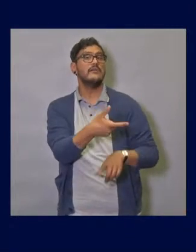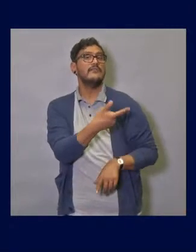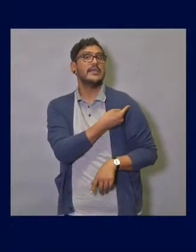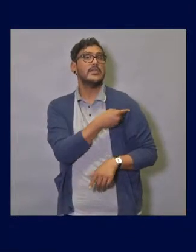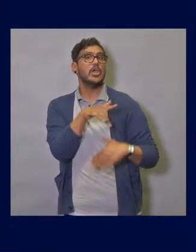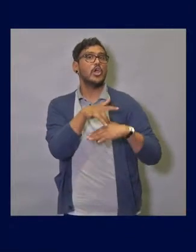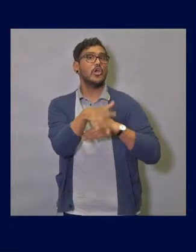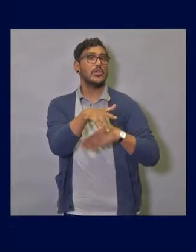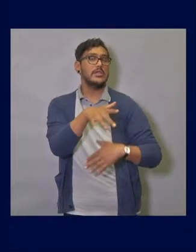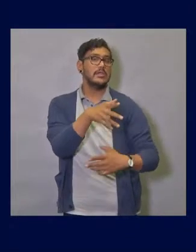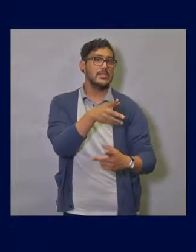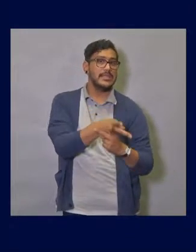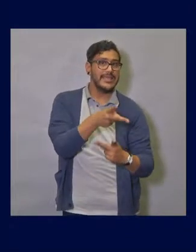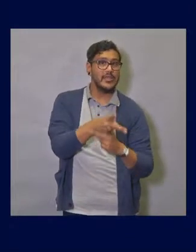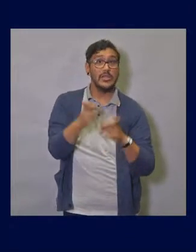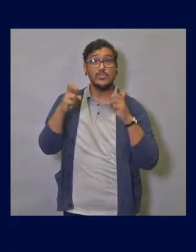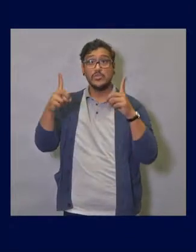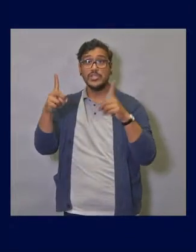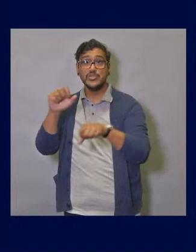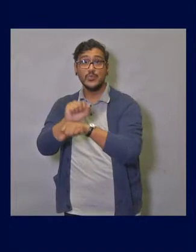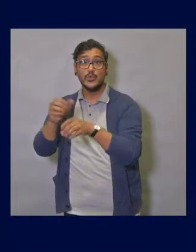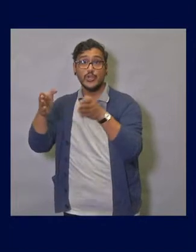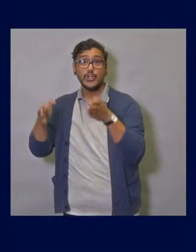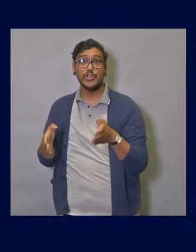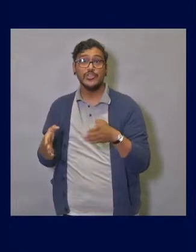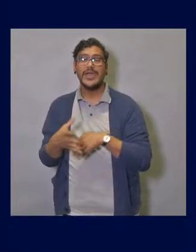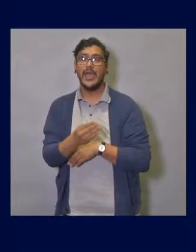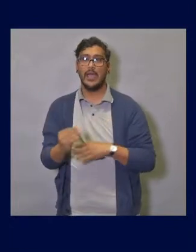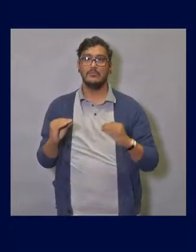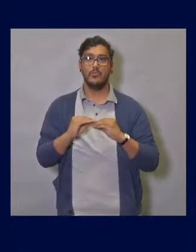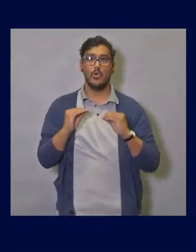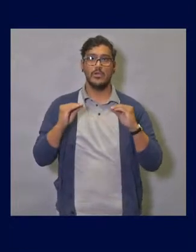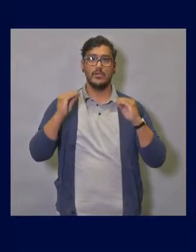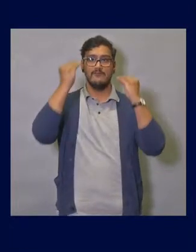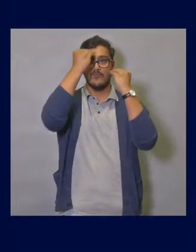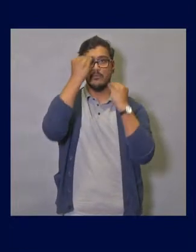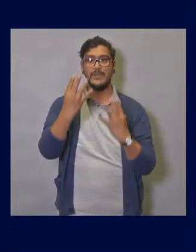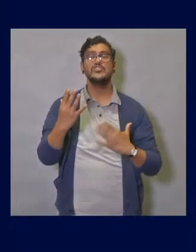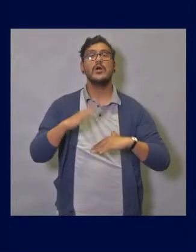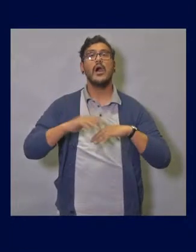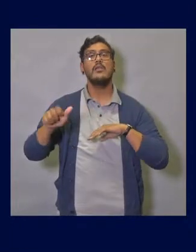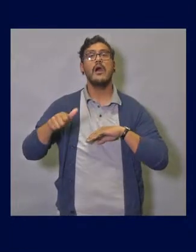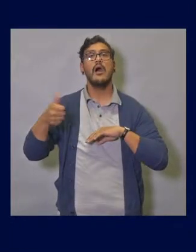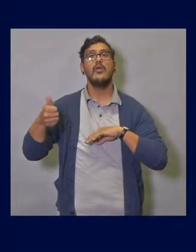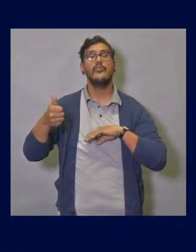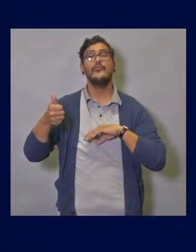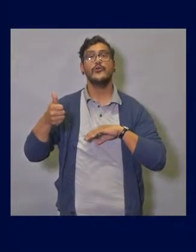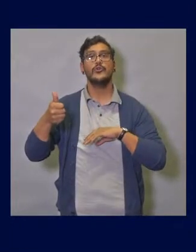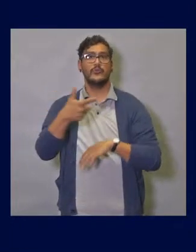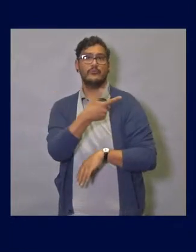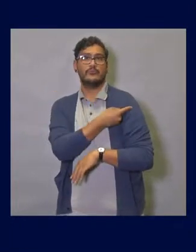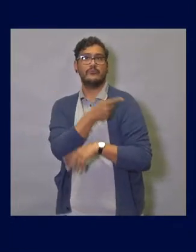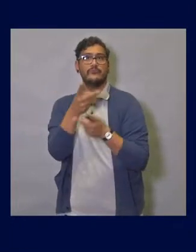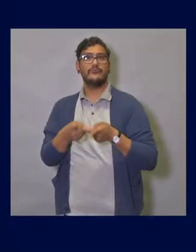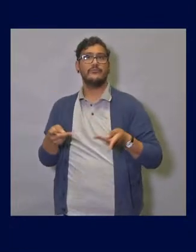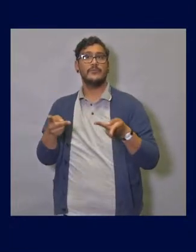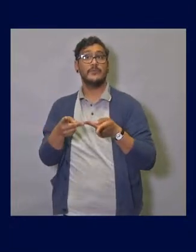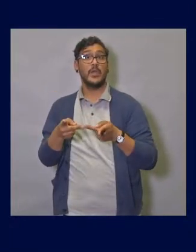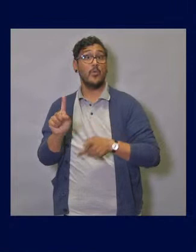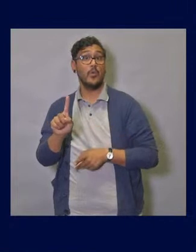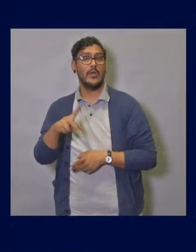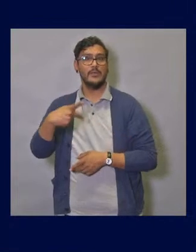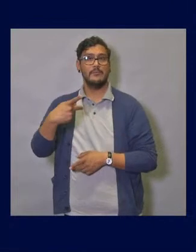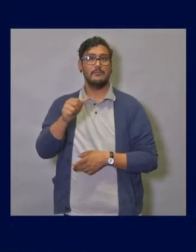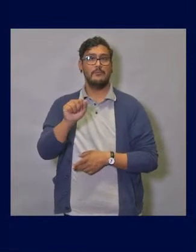care and education workers, and there's additional information on other available vaccination sites at Pathways Resource